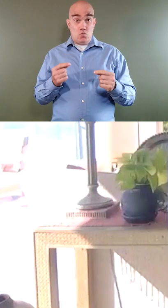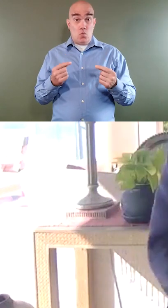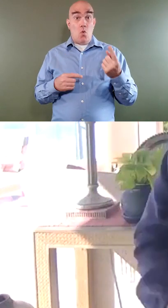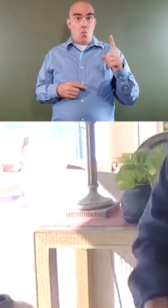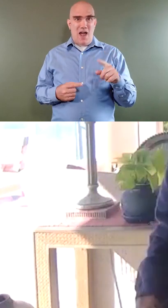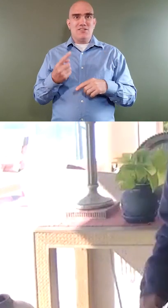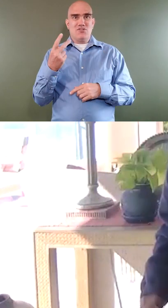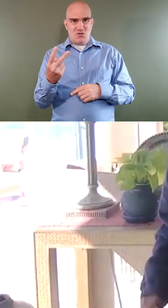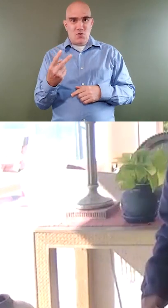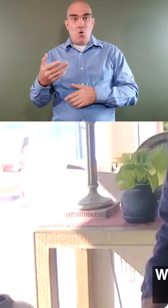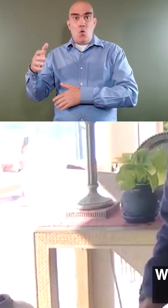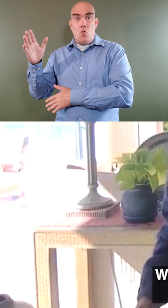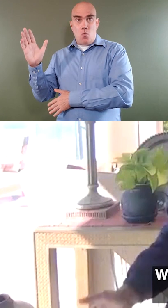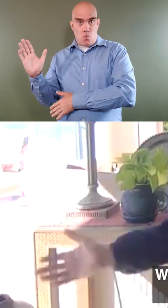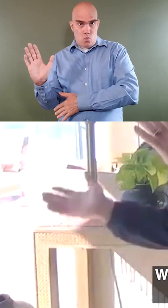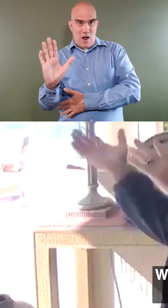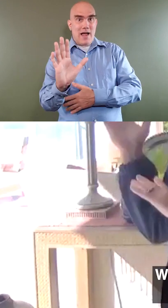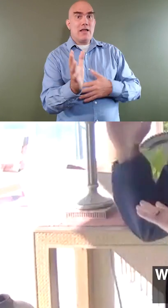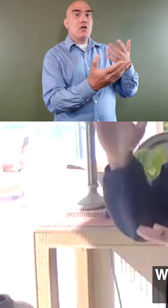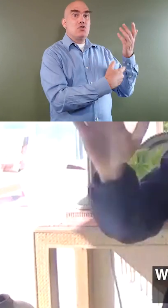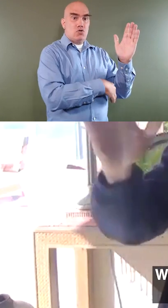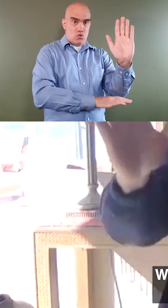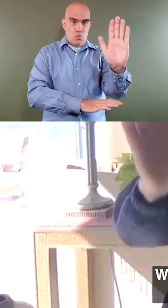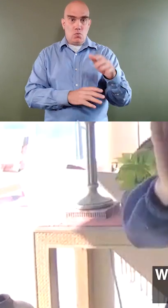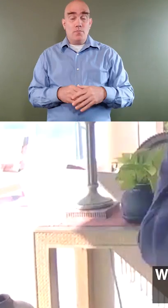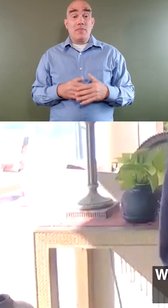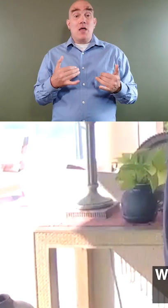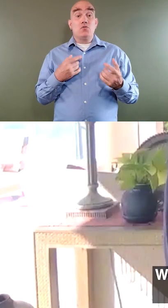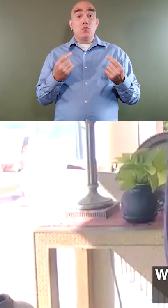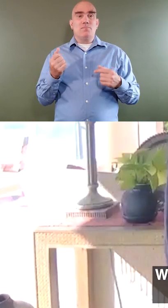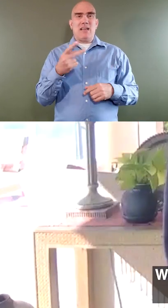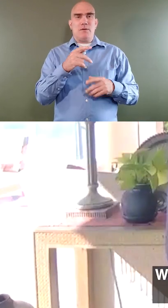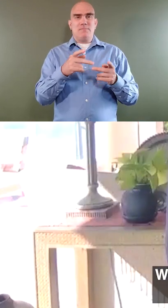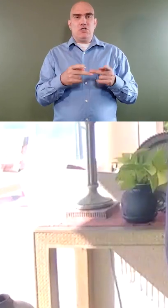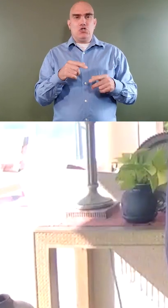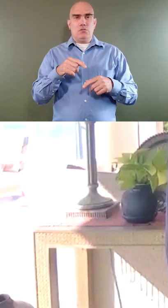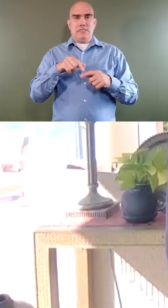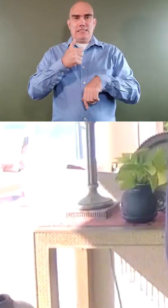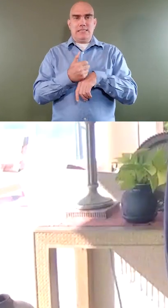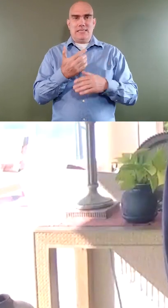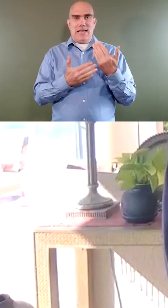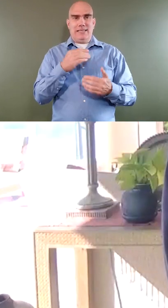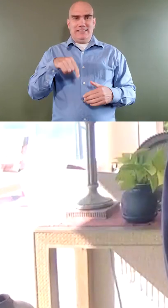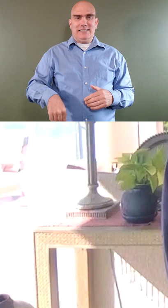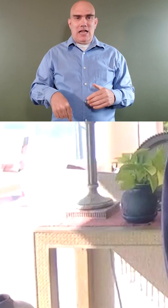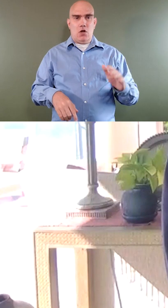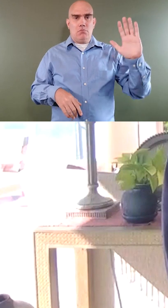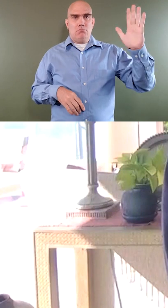1, 2. We've got to get back in position to get this hand down here to do the